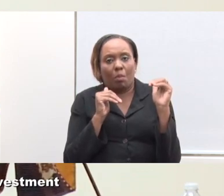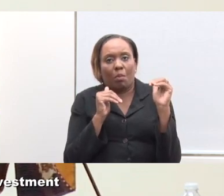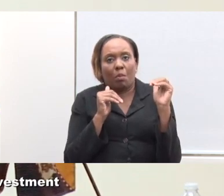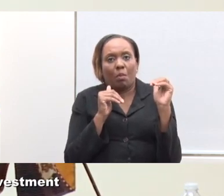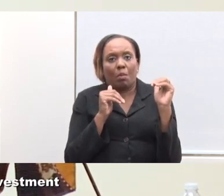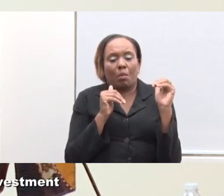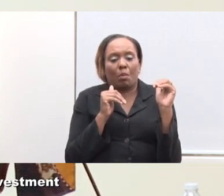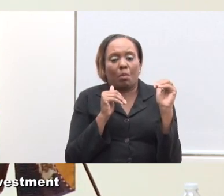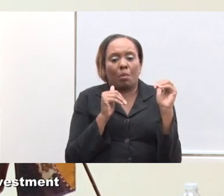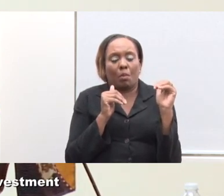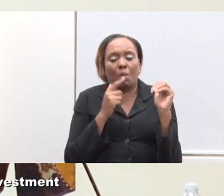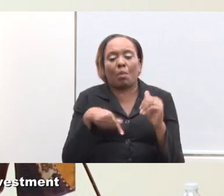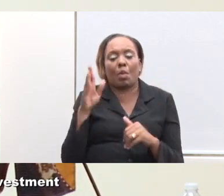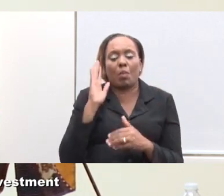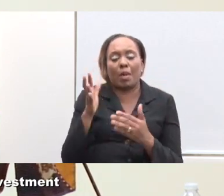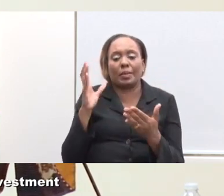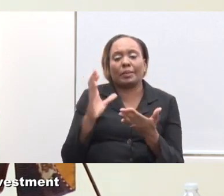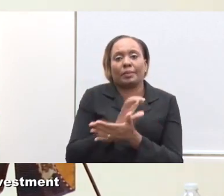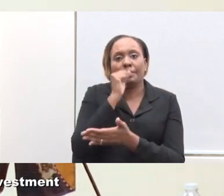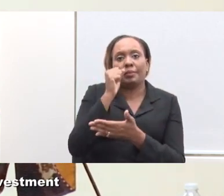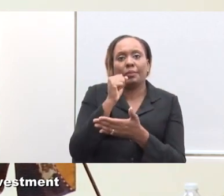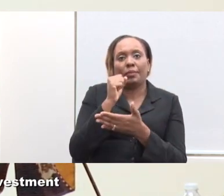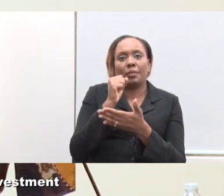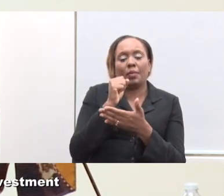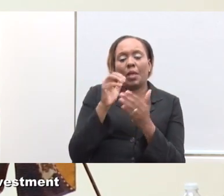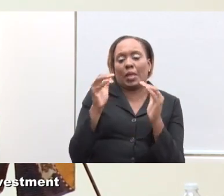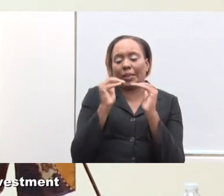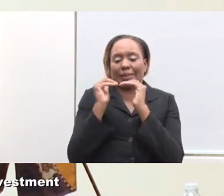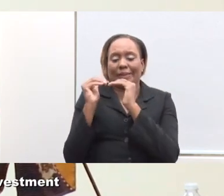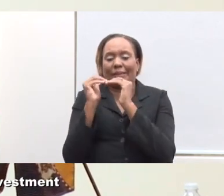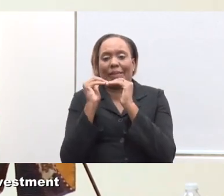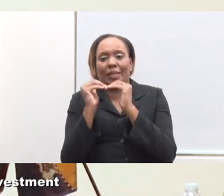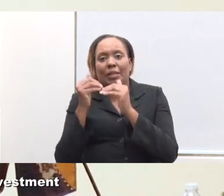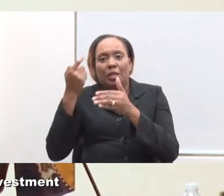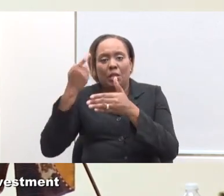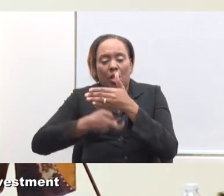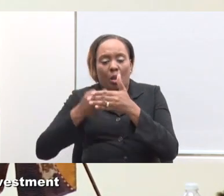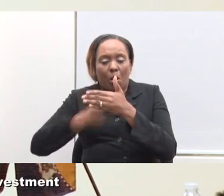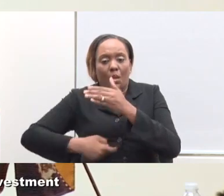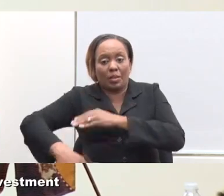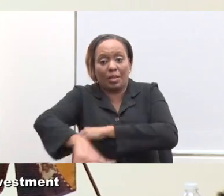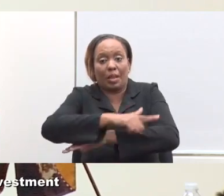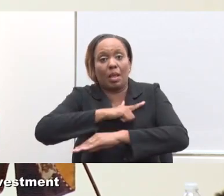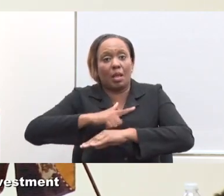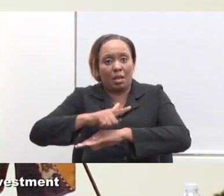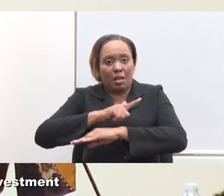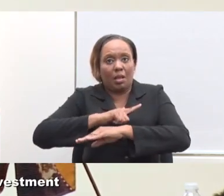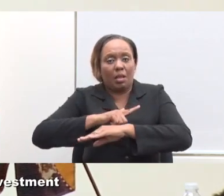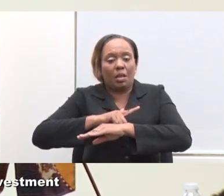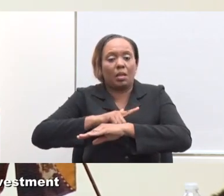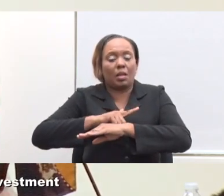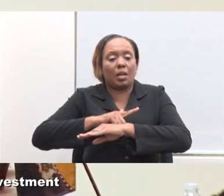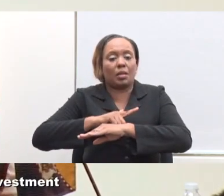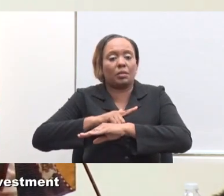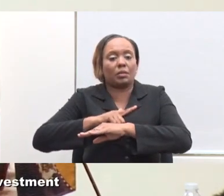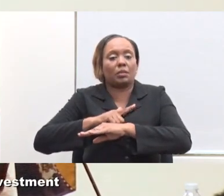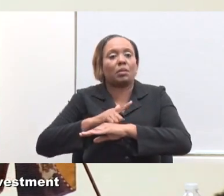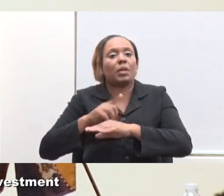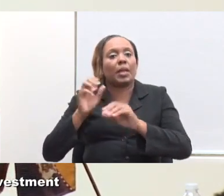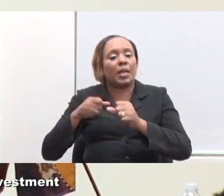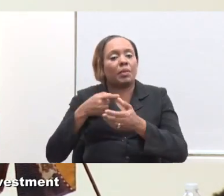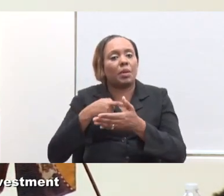Tenantries Freehold Purchase Program, which equally made the cost of land affordable under the great late Tom Adams in this